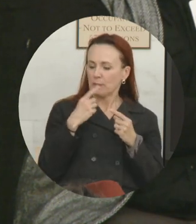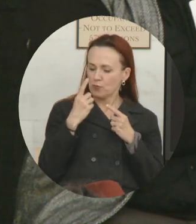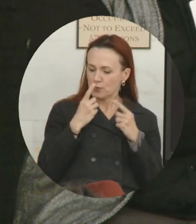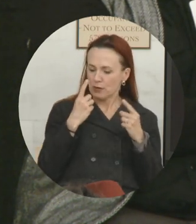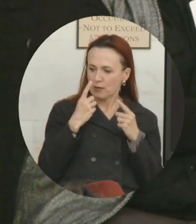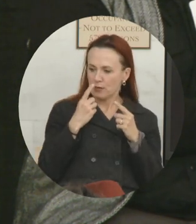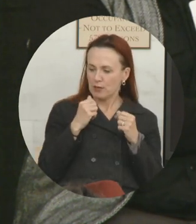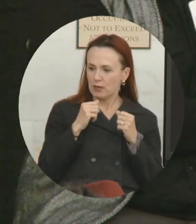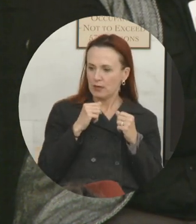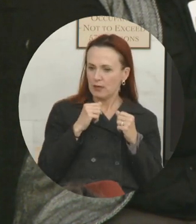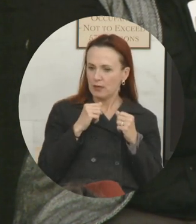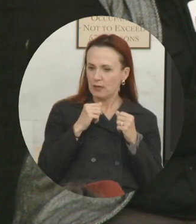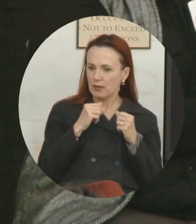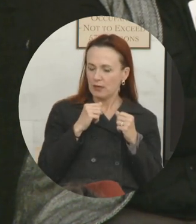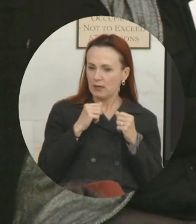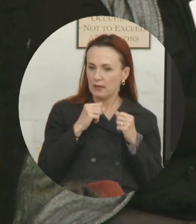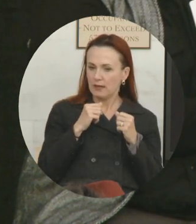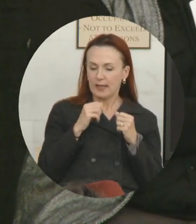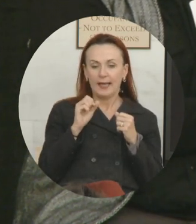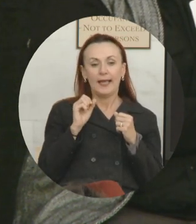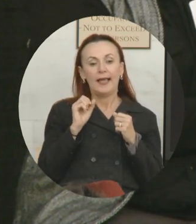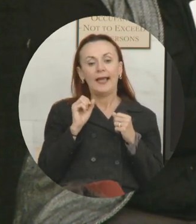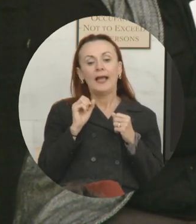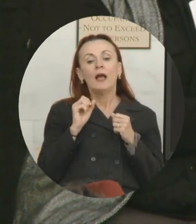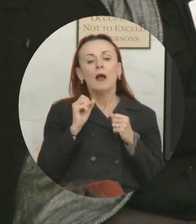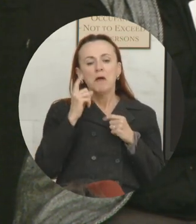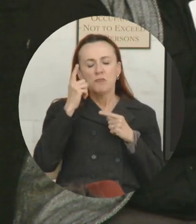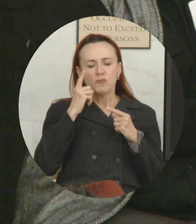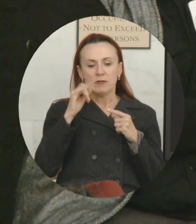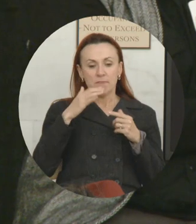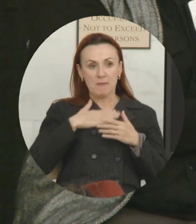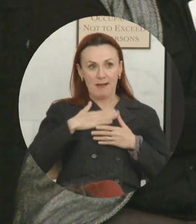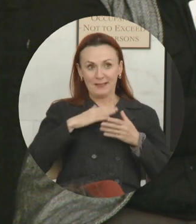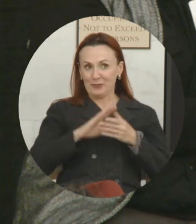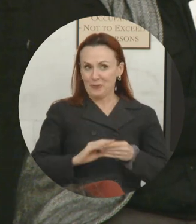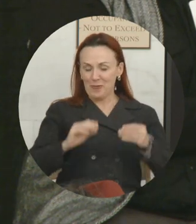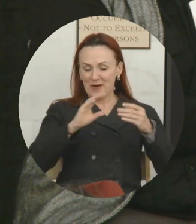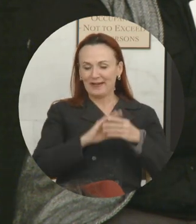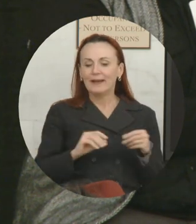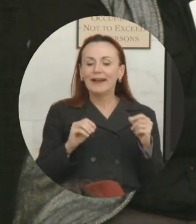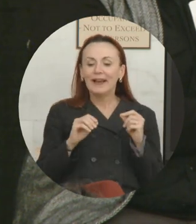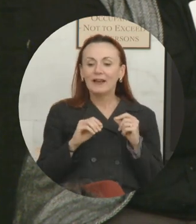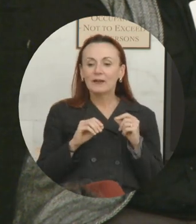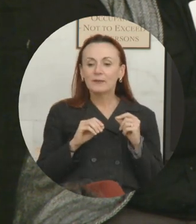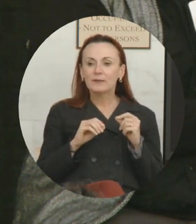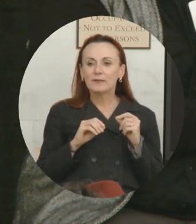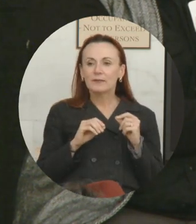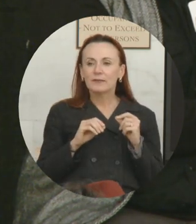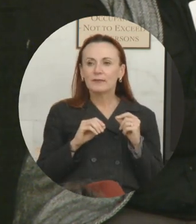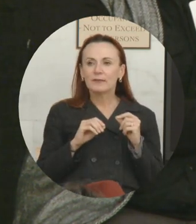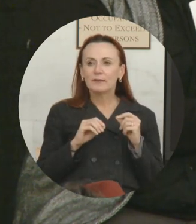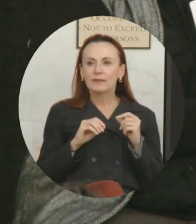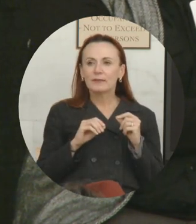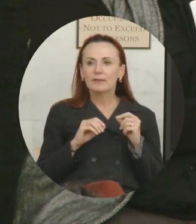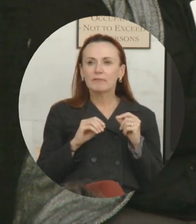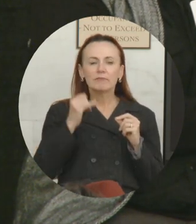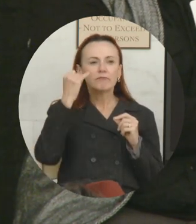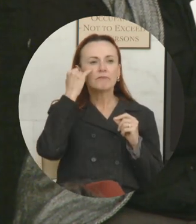how different the tale would be that I might tell had it not been for the right